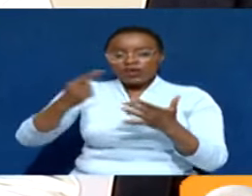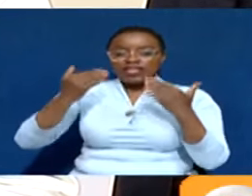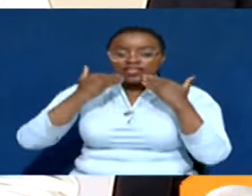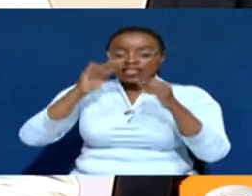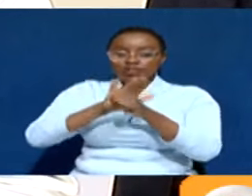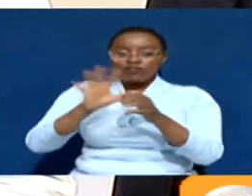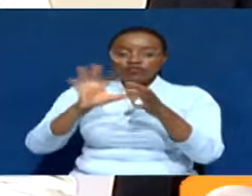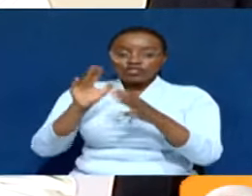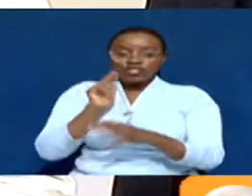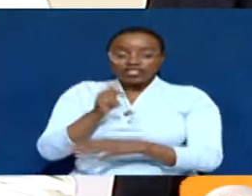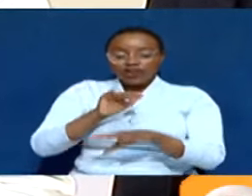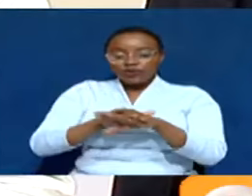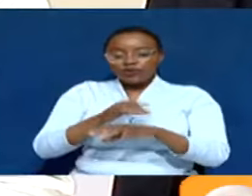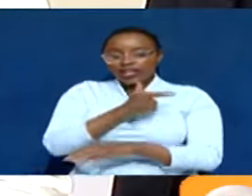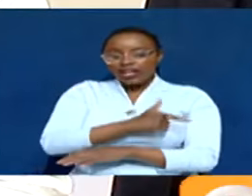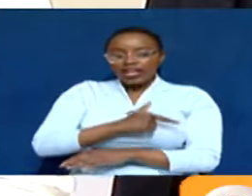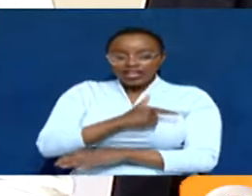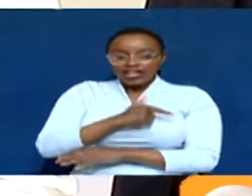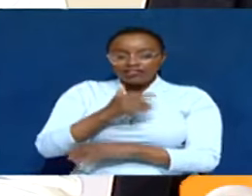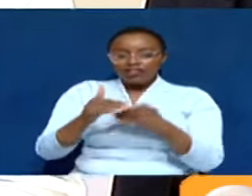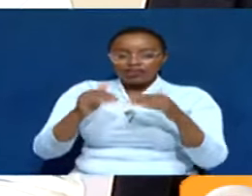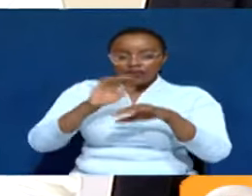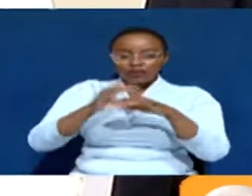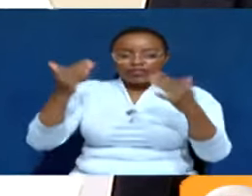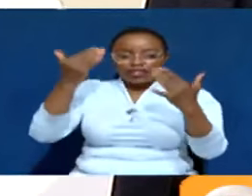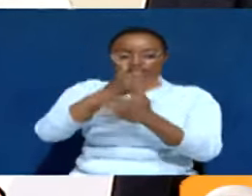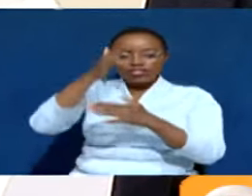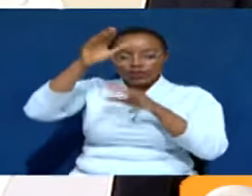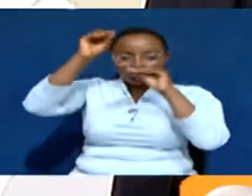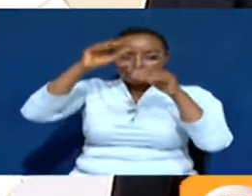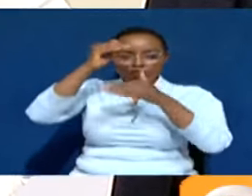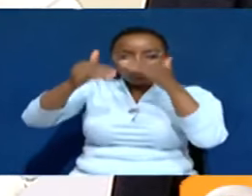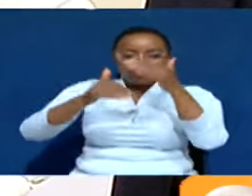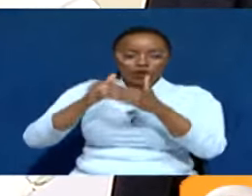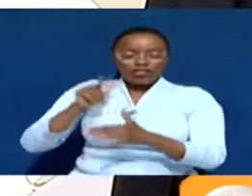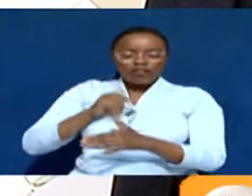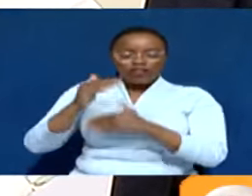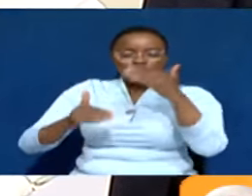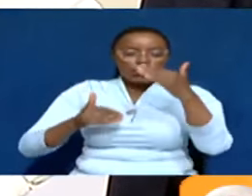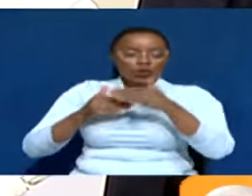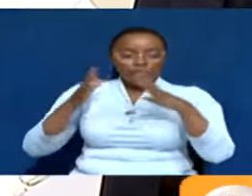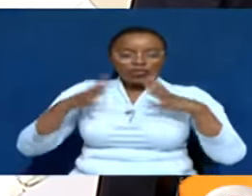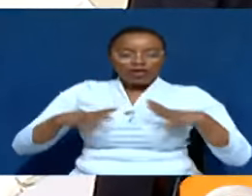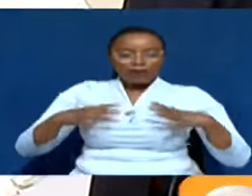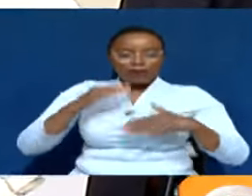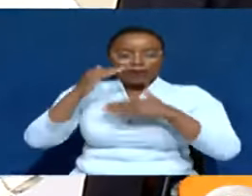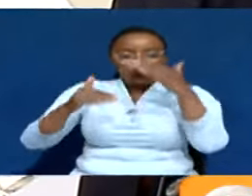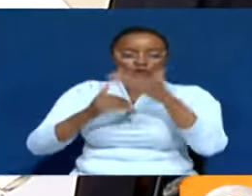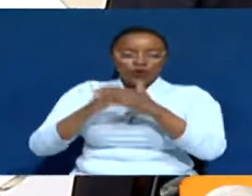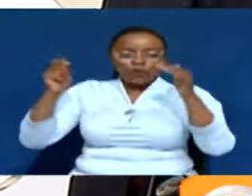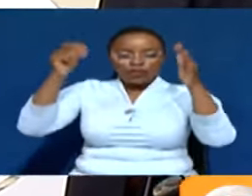Thanks so much for joining us. Good luck. Yes. Good night. God bless all these ladies and everyone, and all